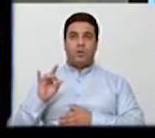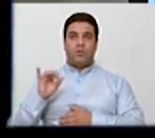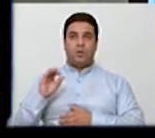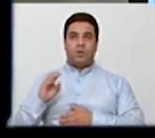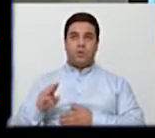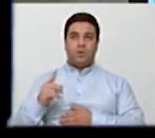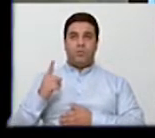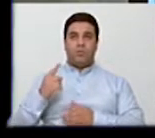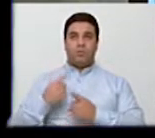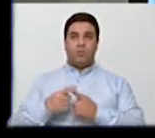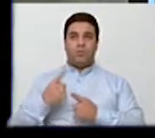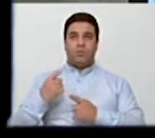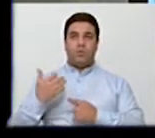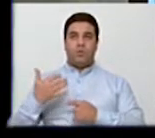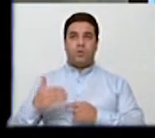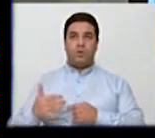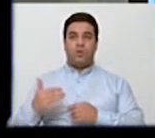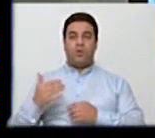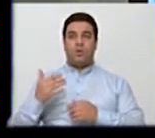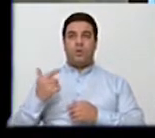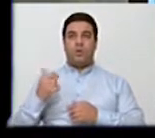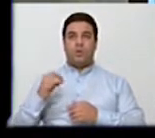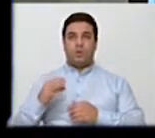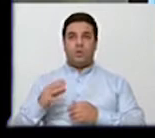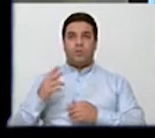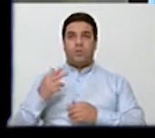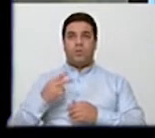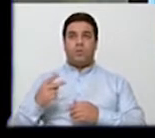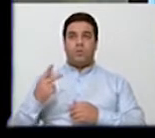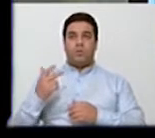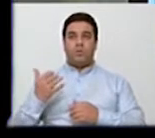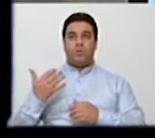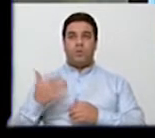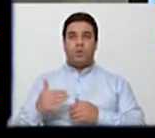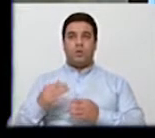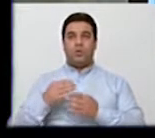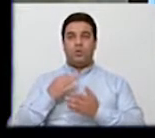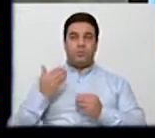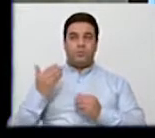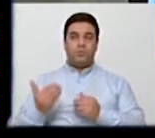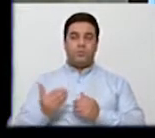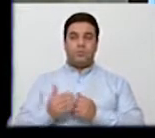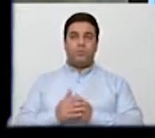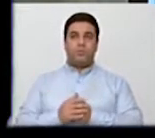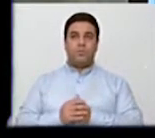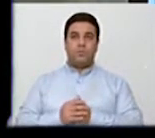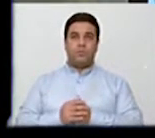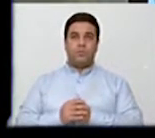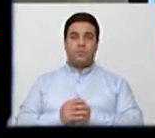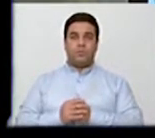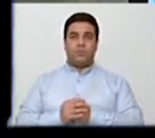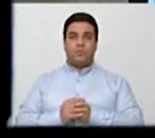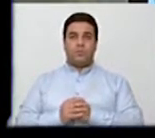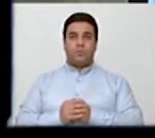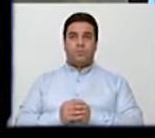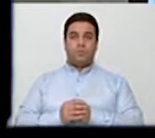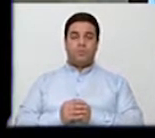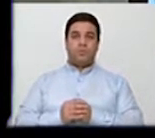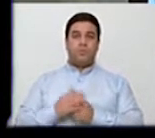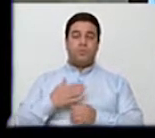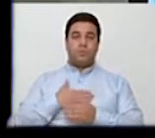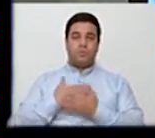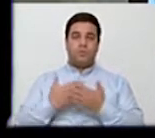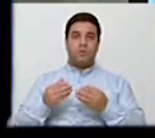eritmasiga 150 gram xlorid kislota eritmasini qo'shadigan bo'lsak, umumiy 350 gramni tashkil qildi.